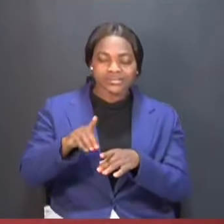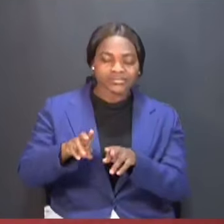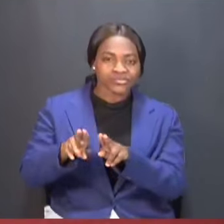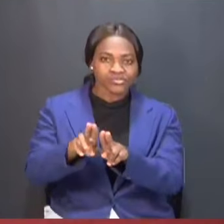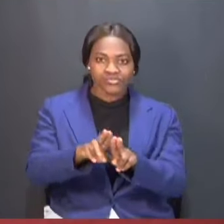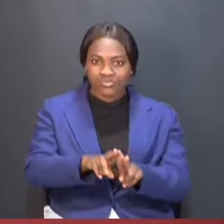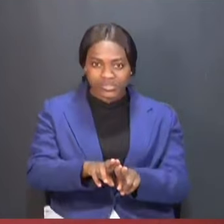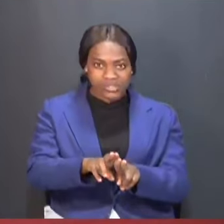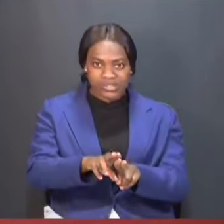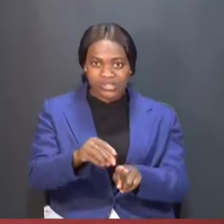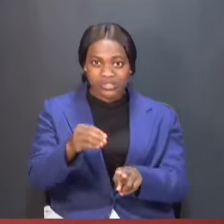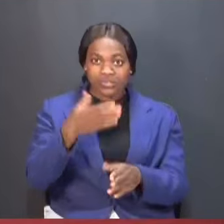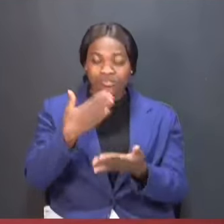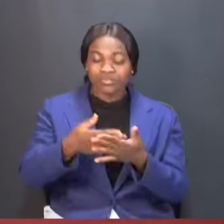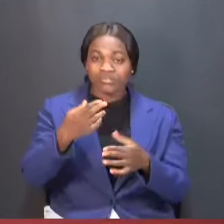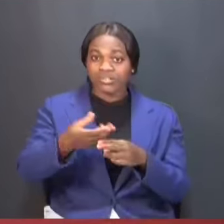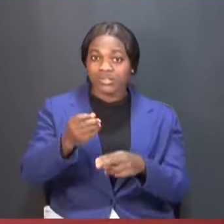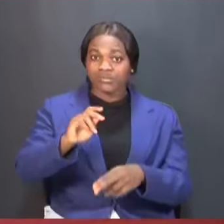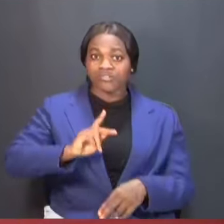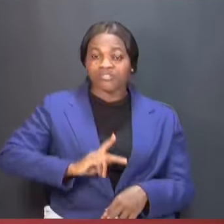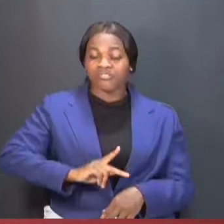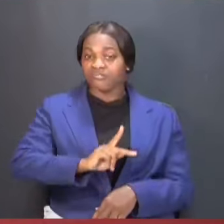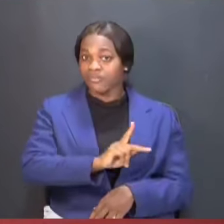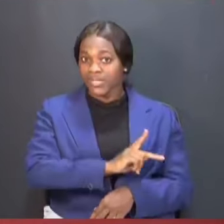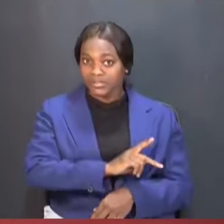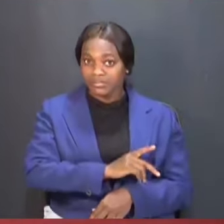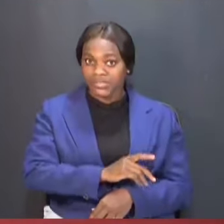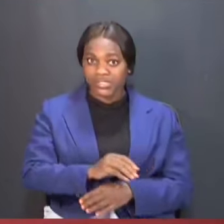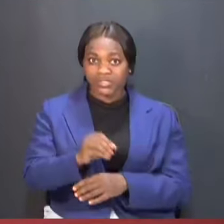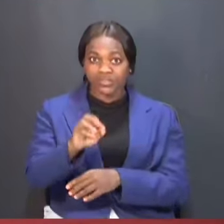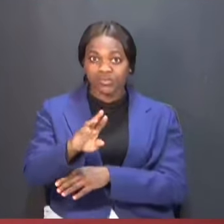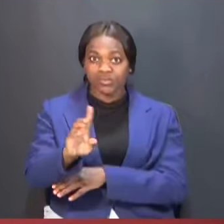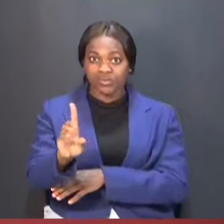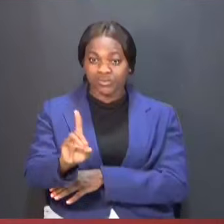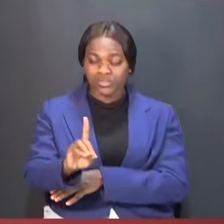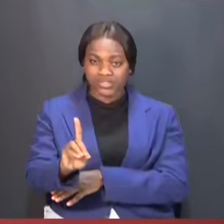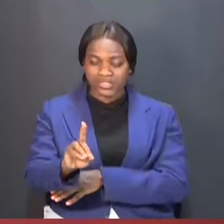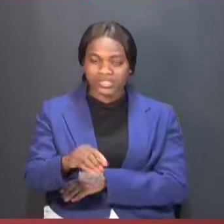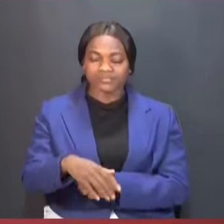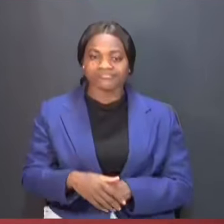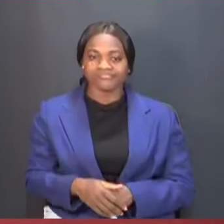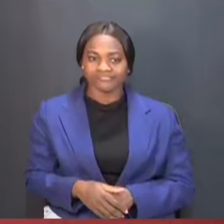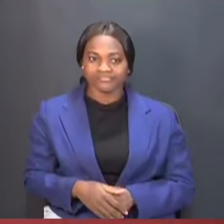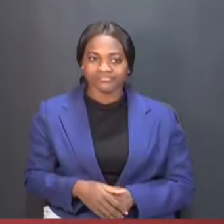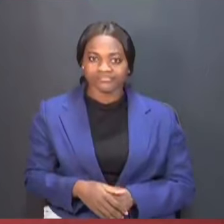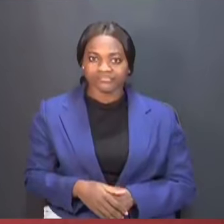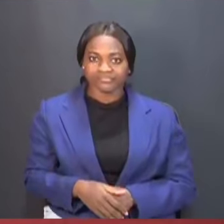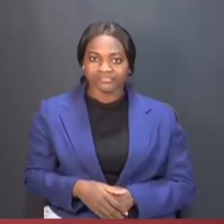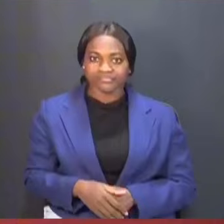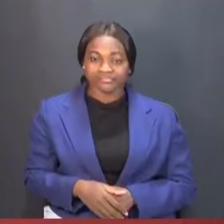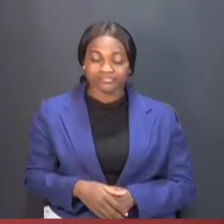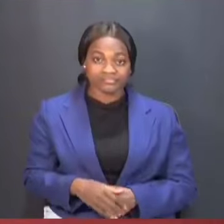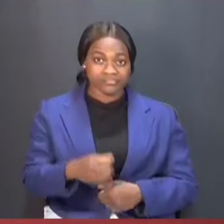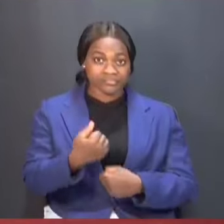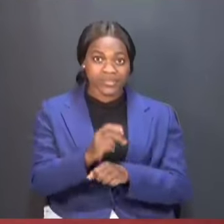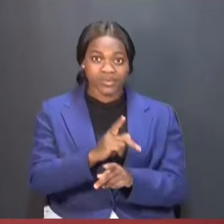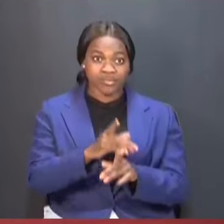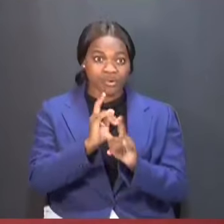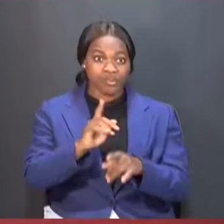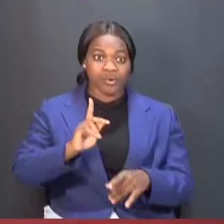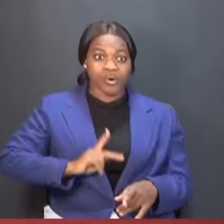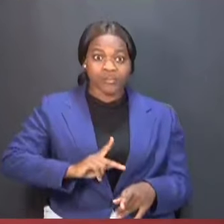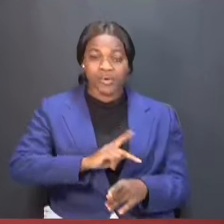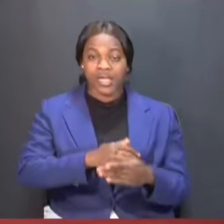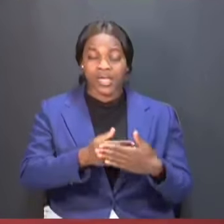dignity of Parliament. Or D. brings Parliament into disrepute before